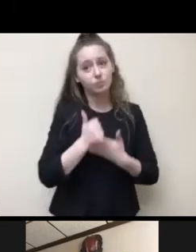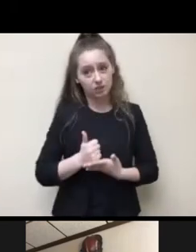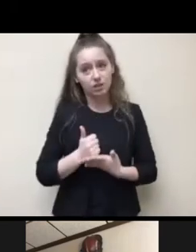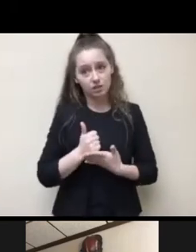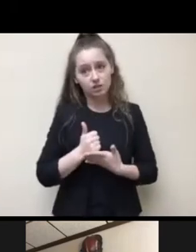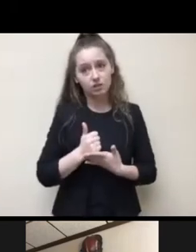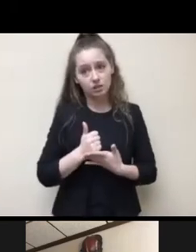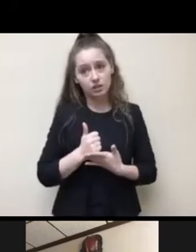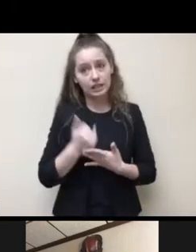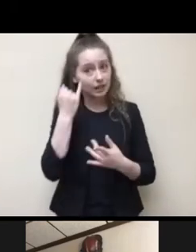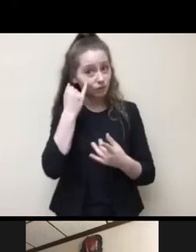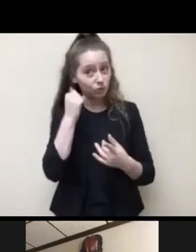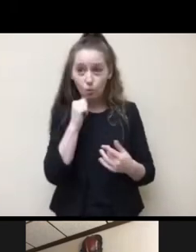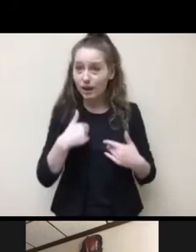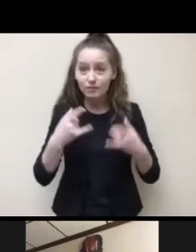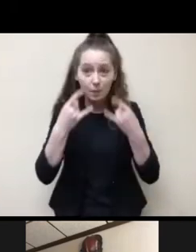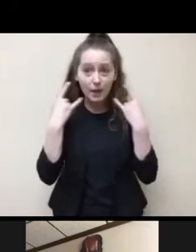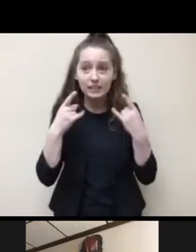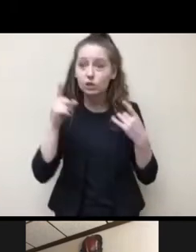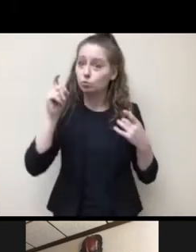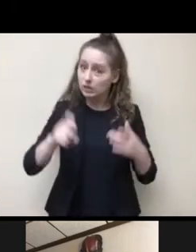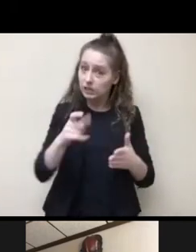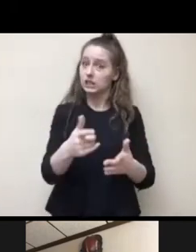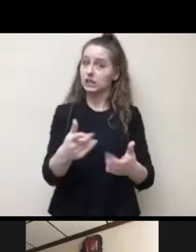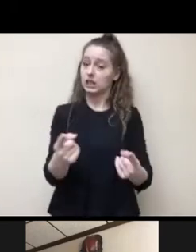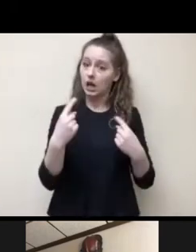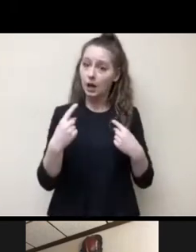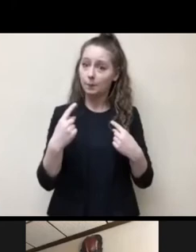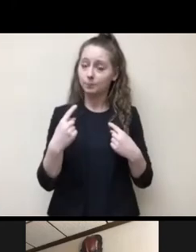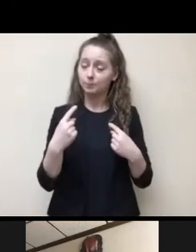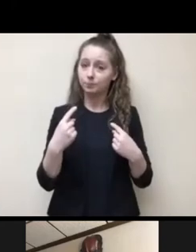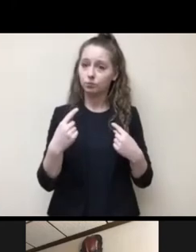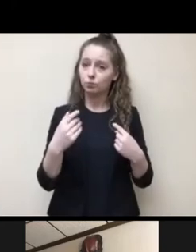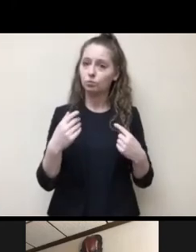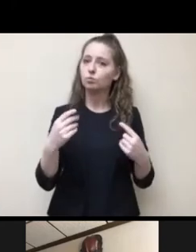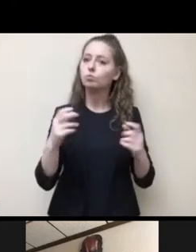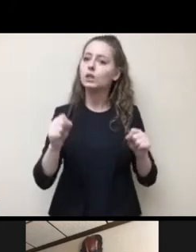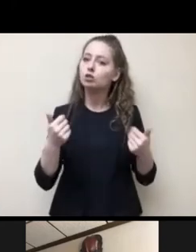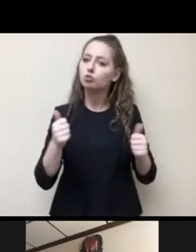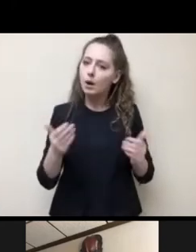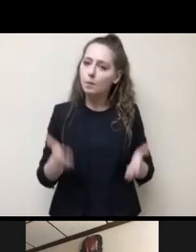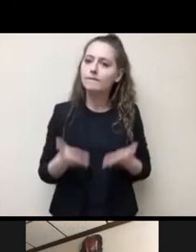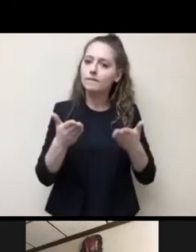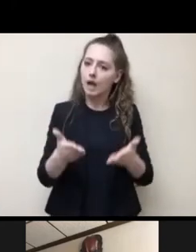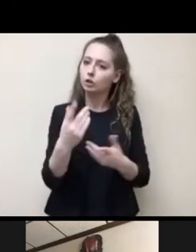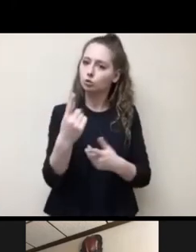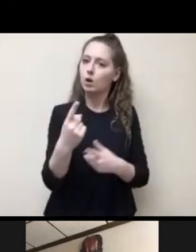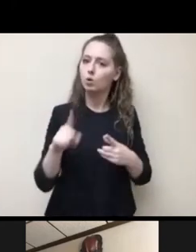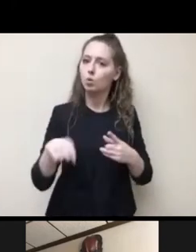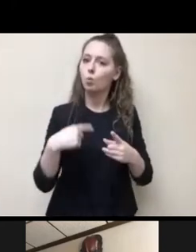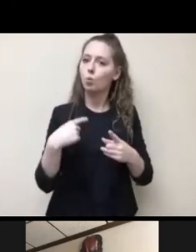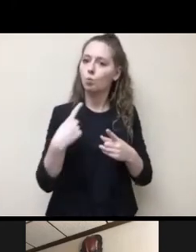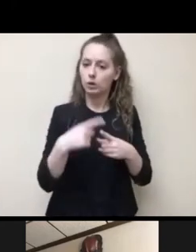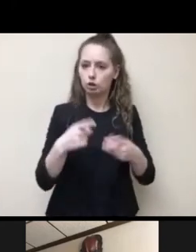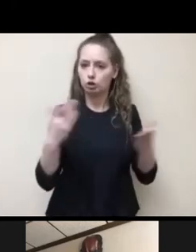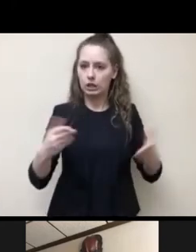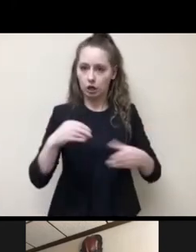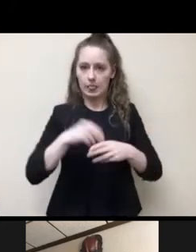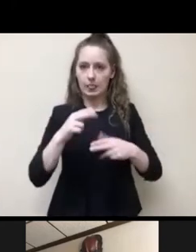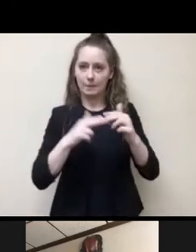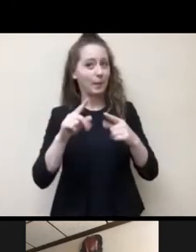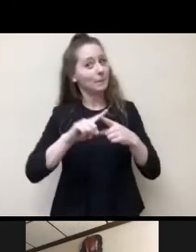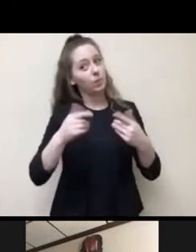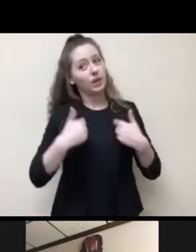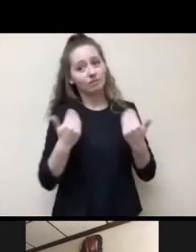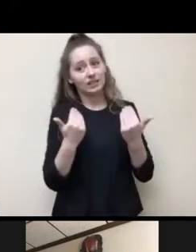a mask and you absolutely need to come in, we can try and provide you one while you're here in the building. But again, we have limited supplies.